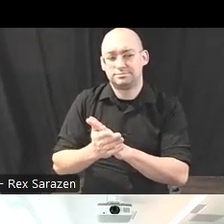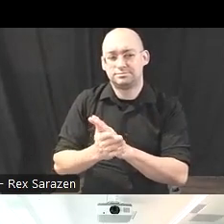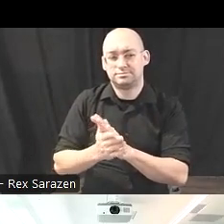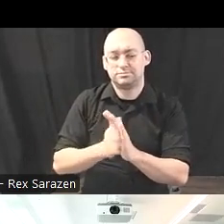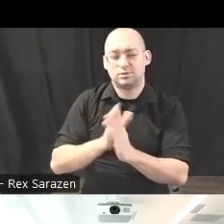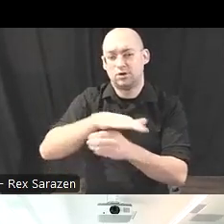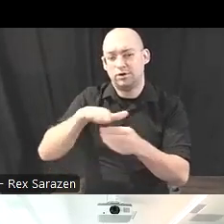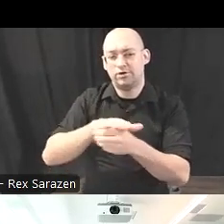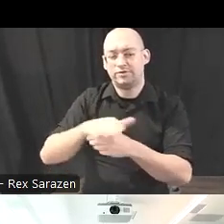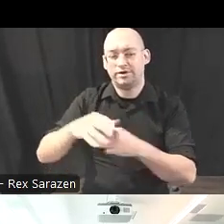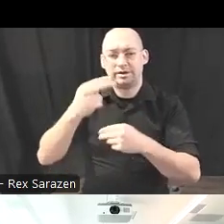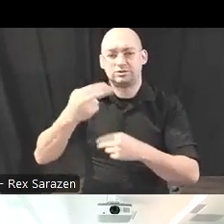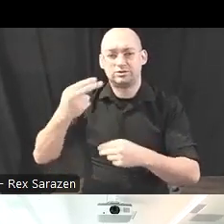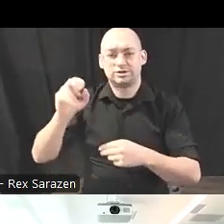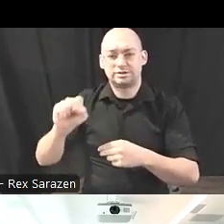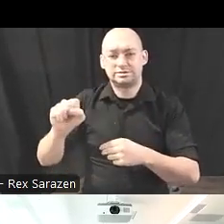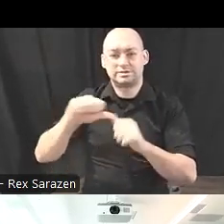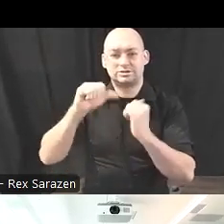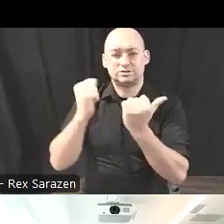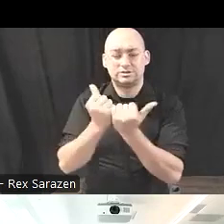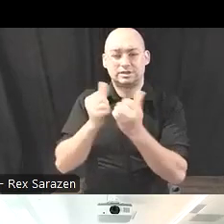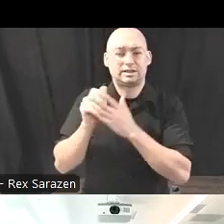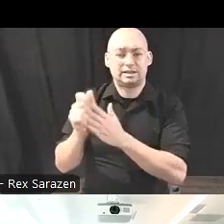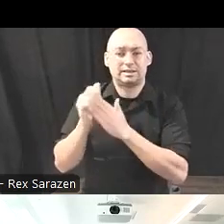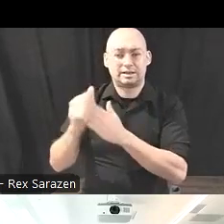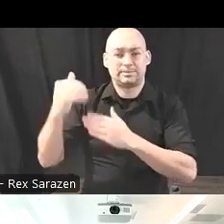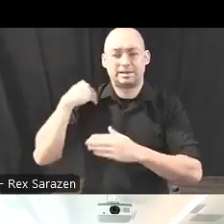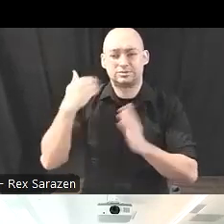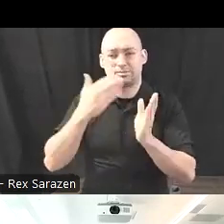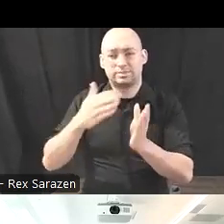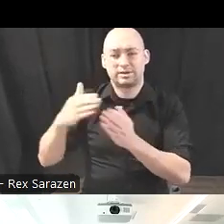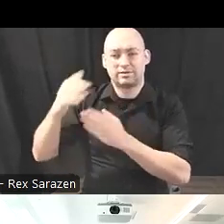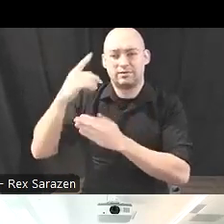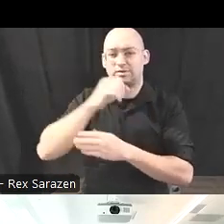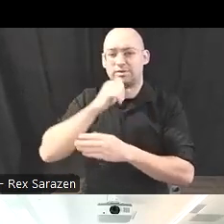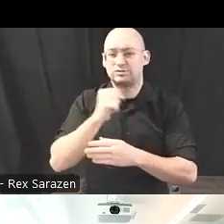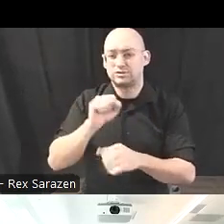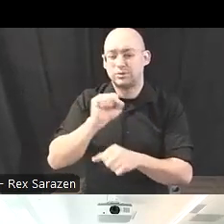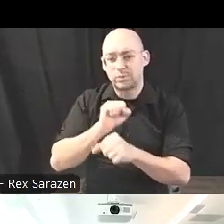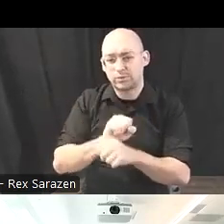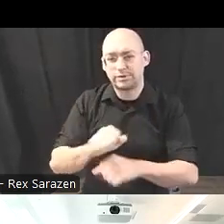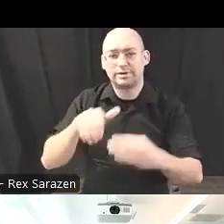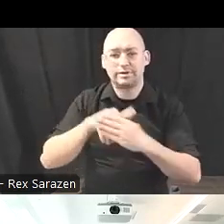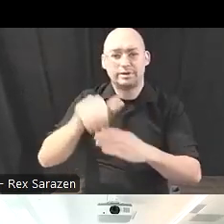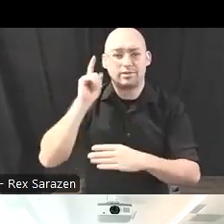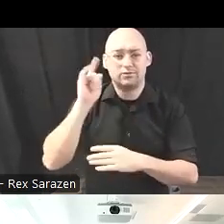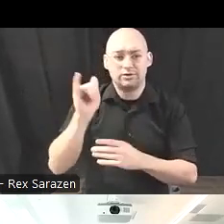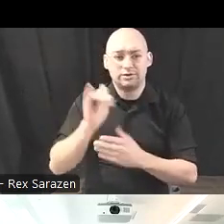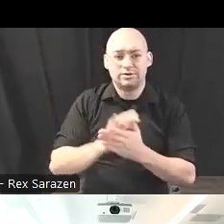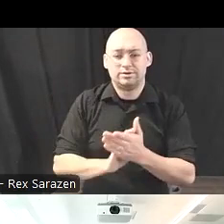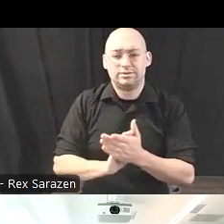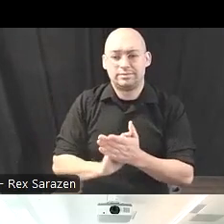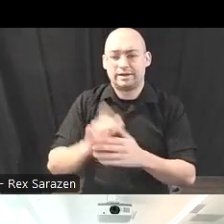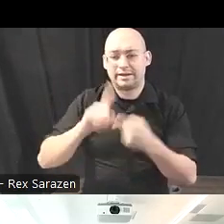Human Services Agency and to lead the Master Plan for Aging work in California. I can't think